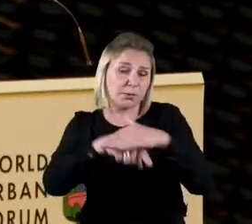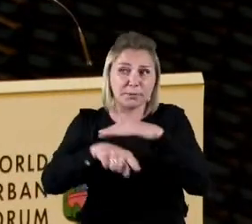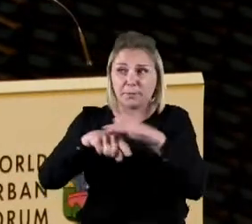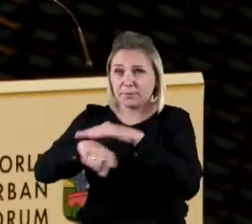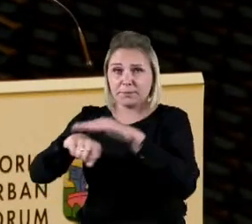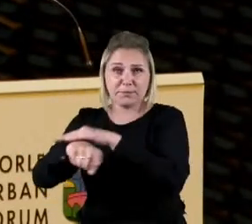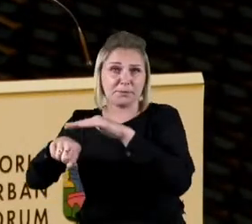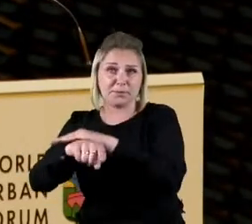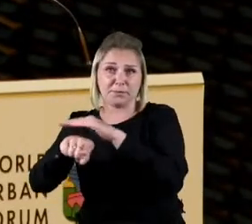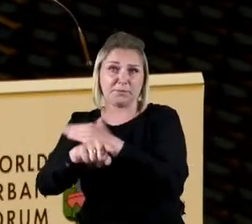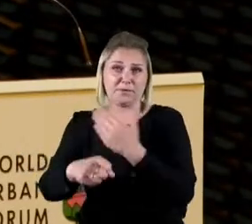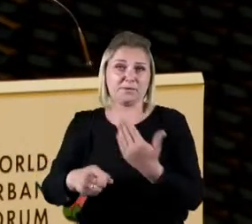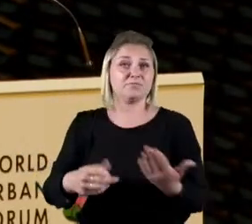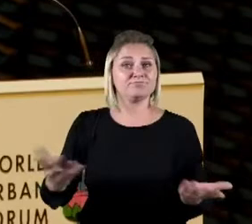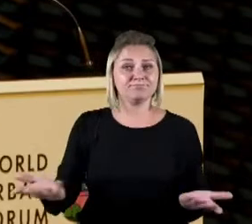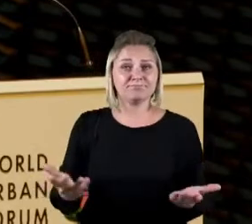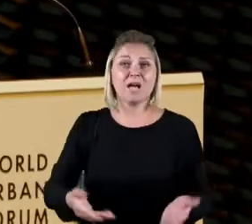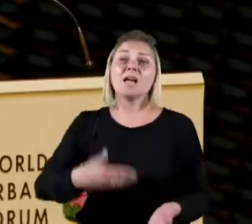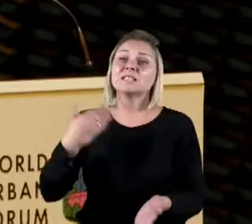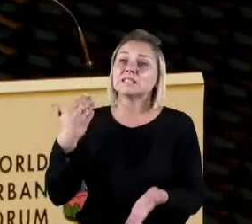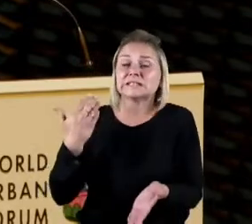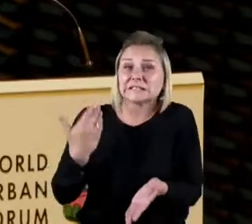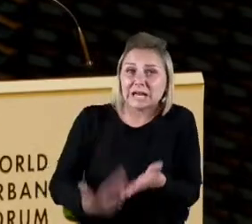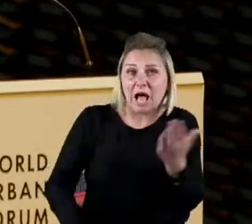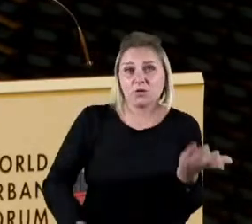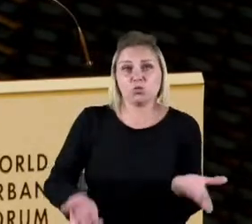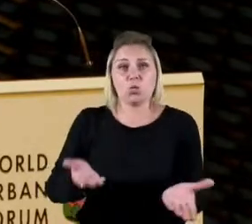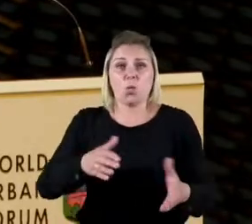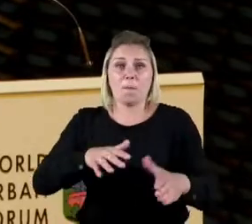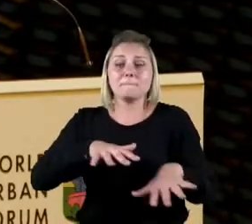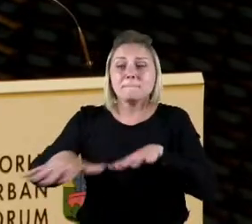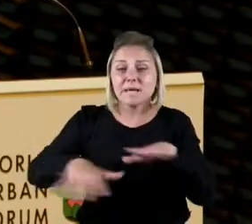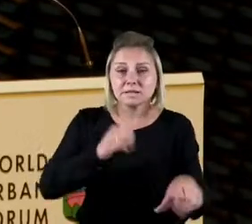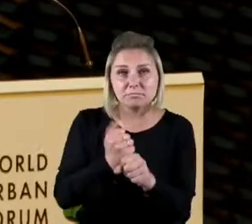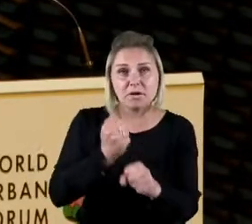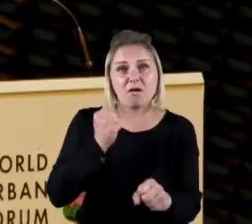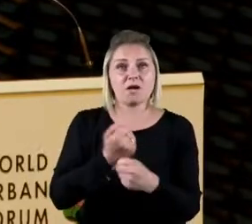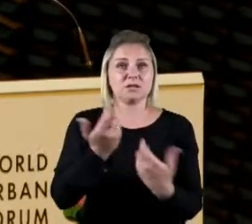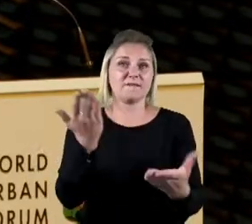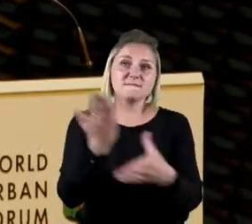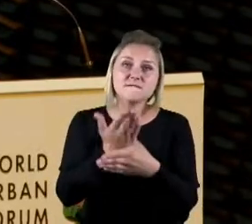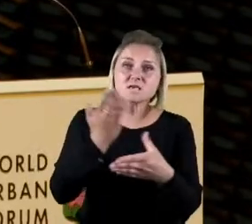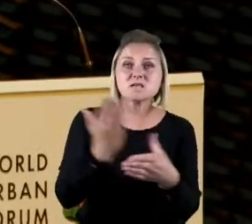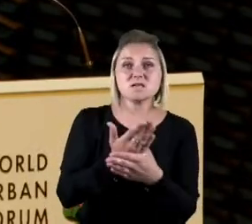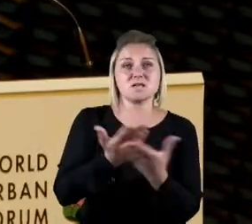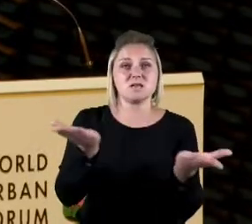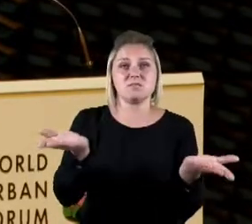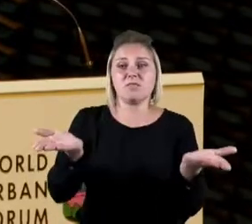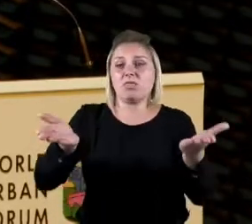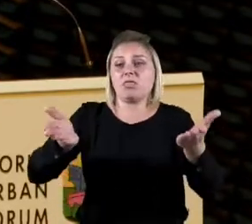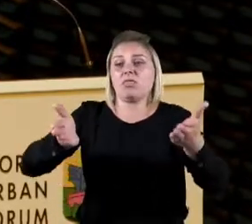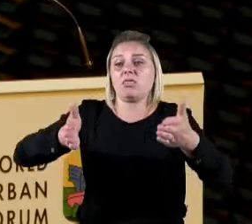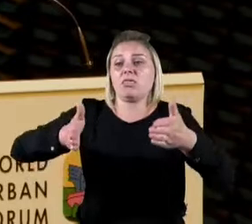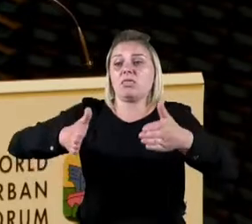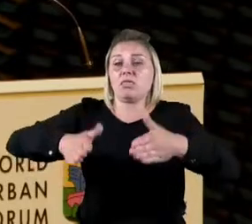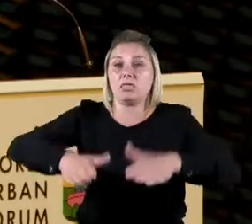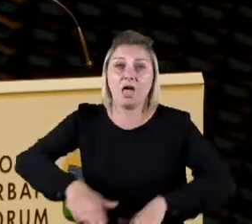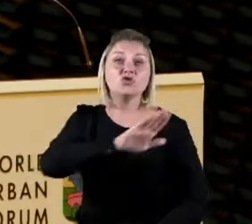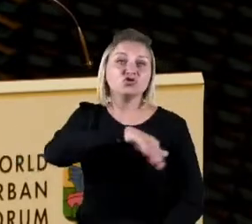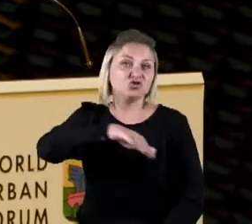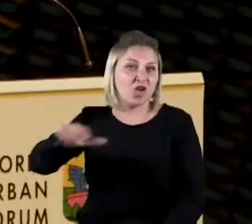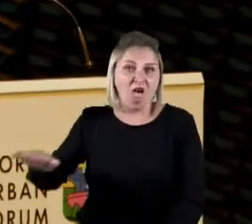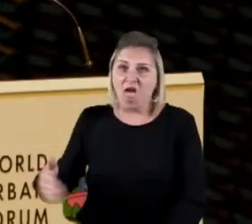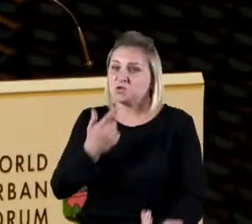are losing activity. They are losing jobs, and so they are losing population children and adolescents are leaving